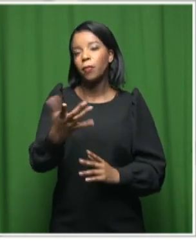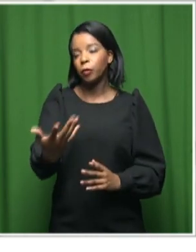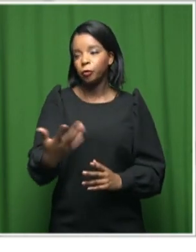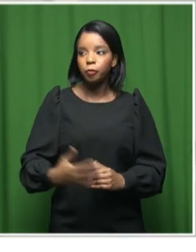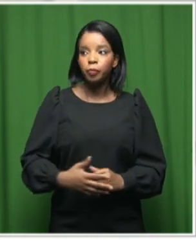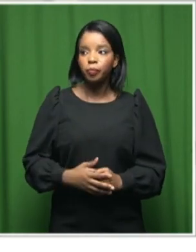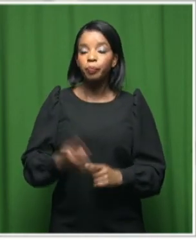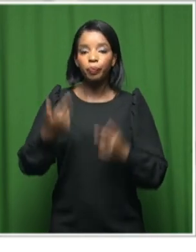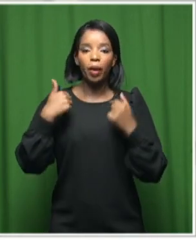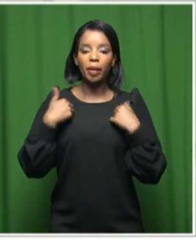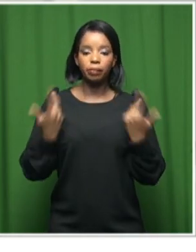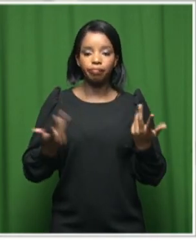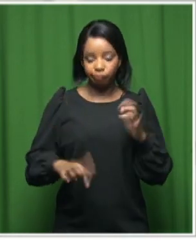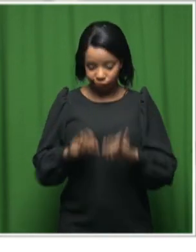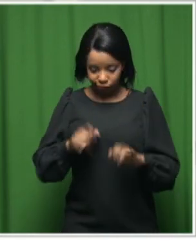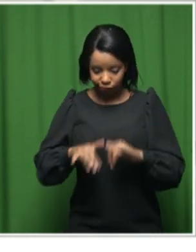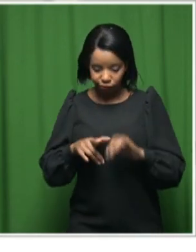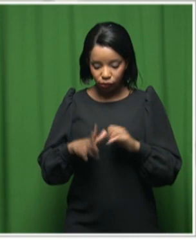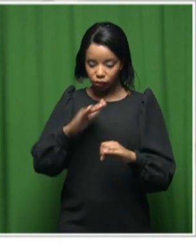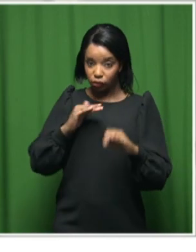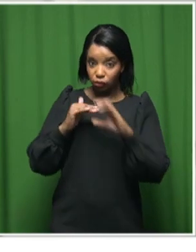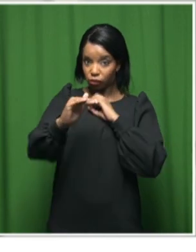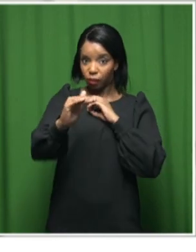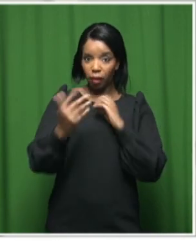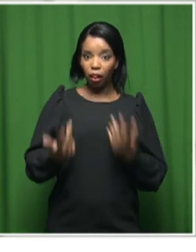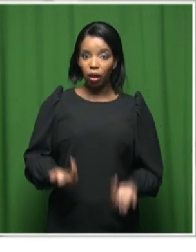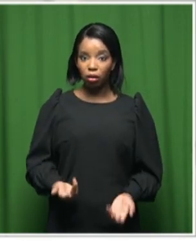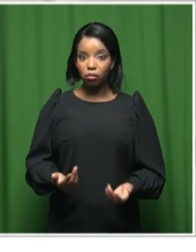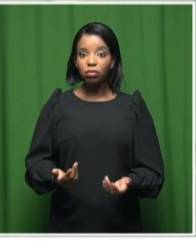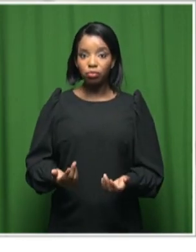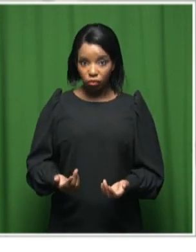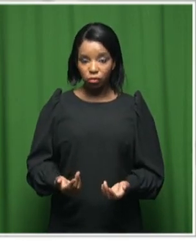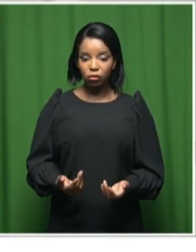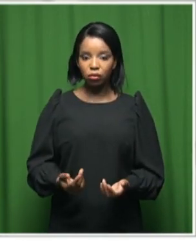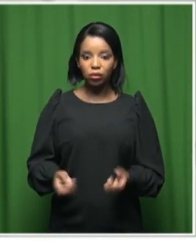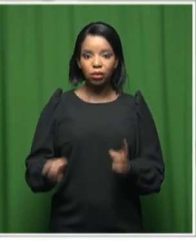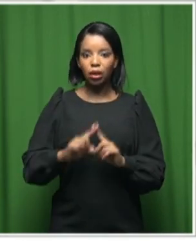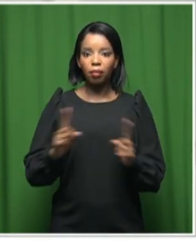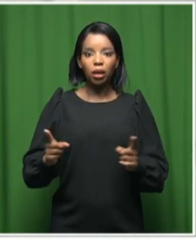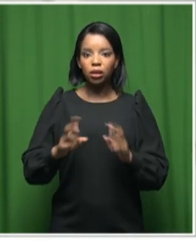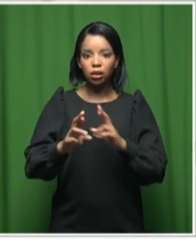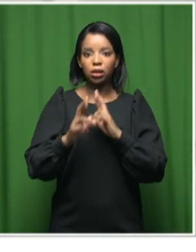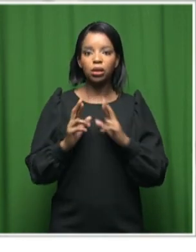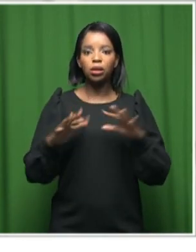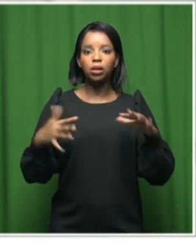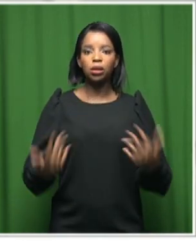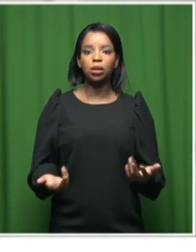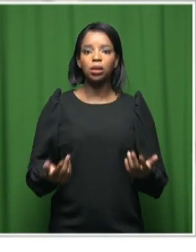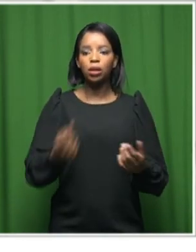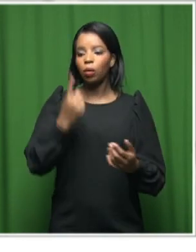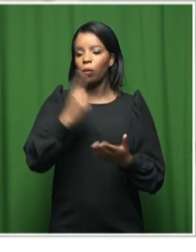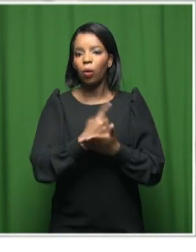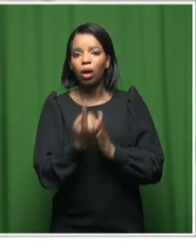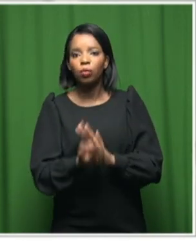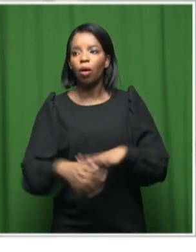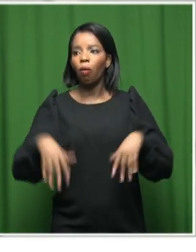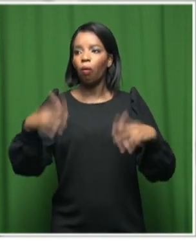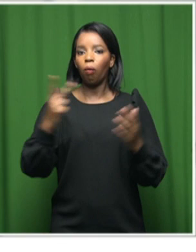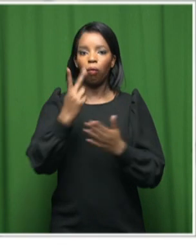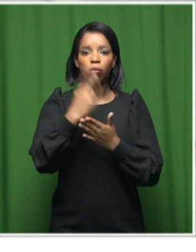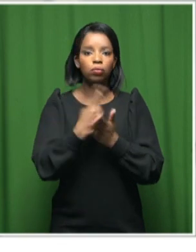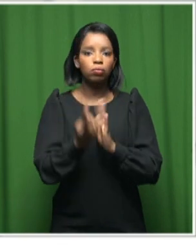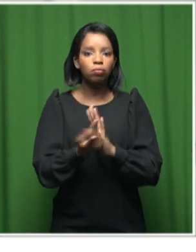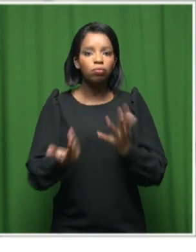send you an email and you don't return it, it takes a week or two. That's an efficiency because certain things can